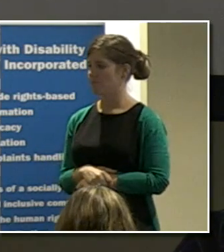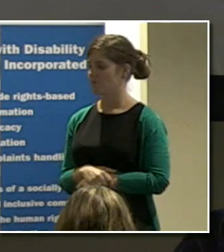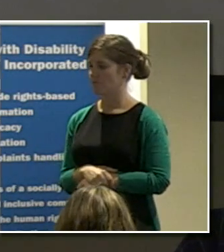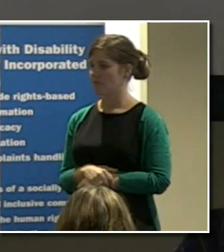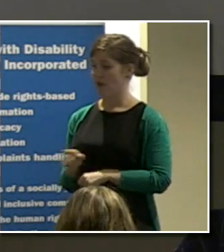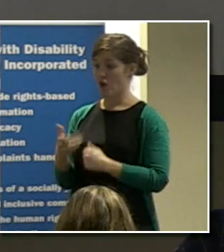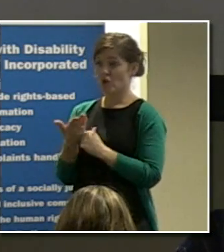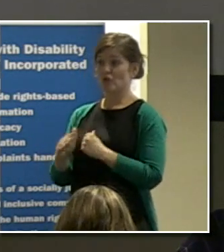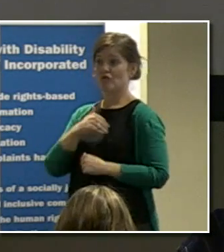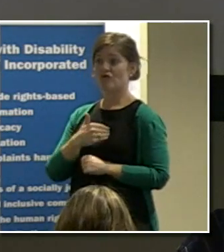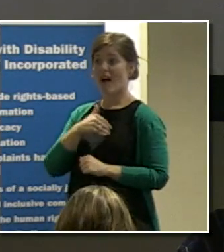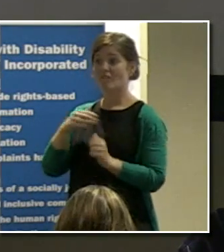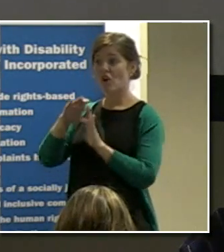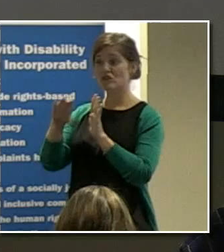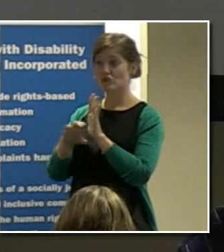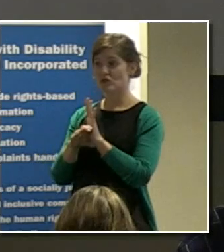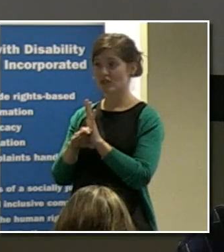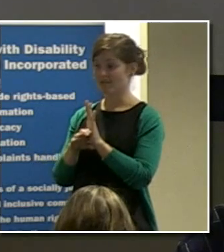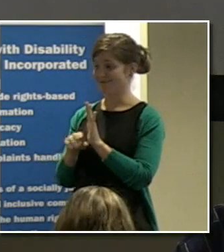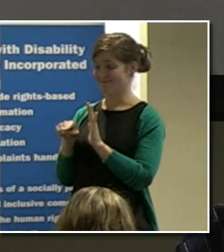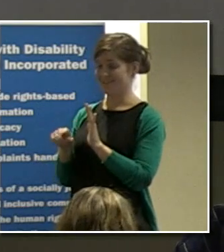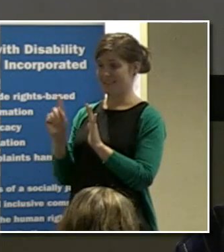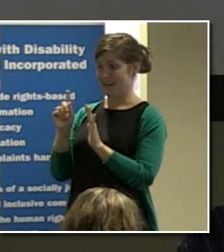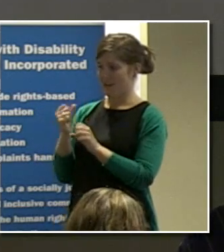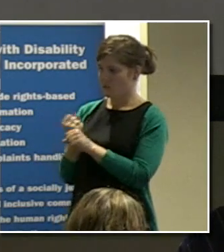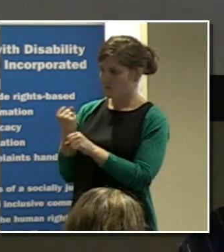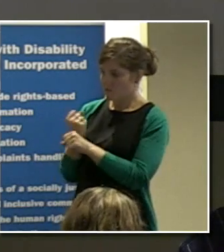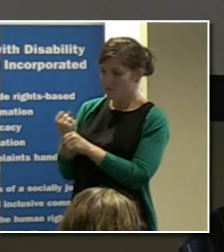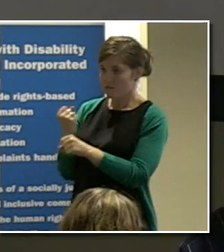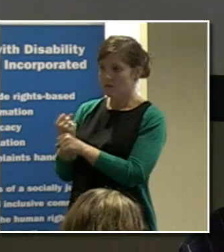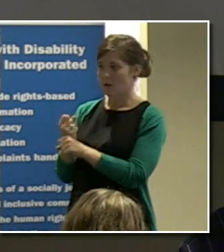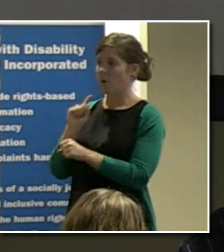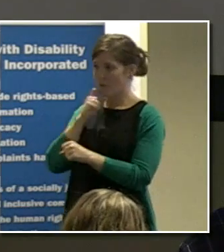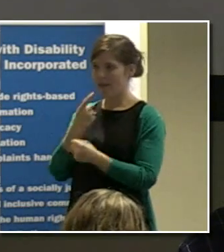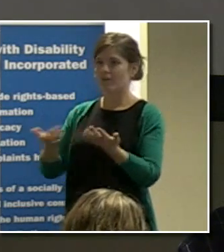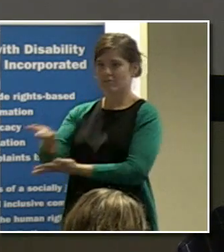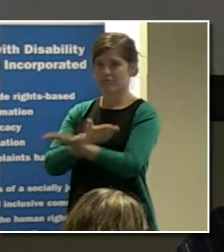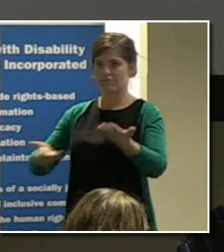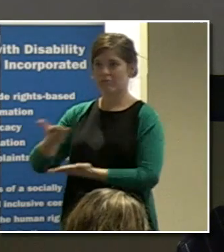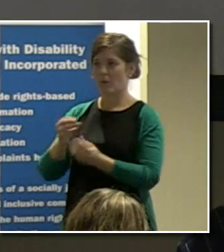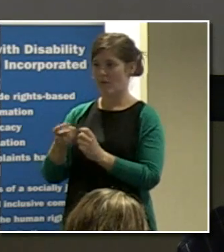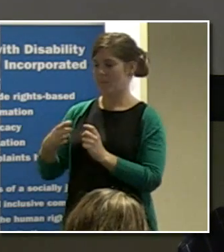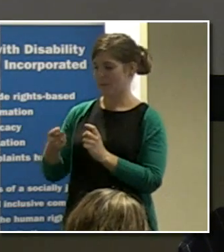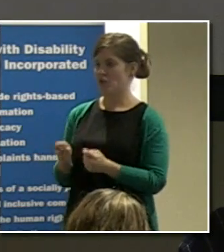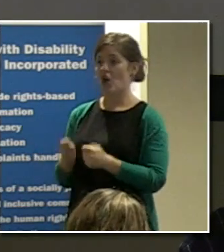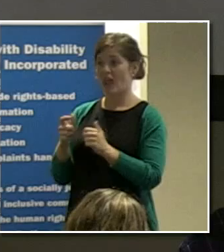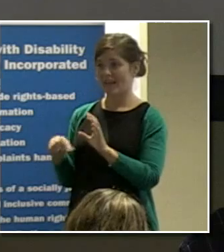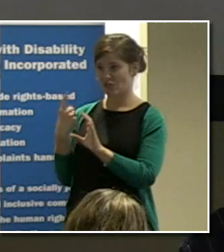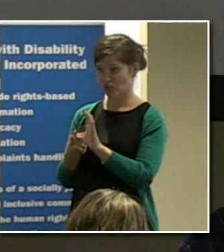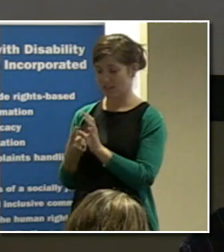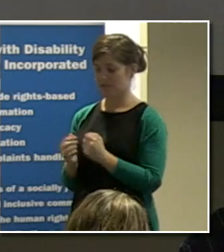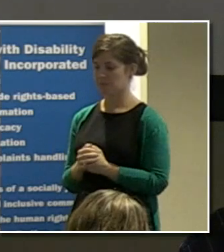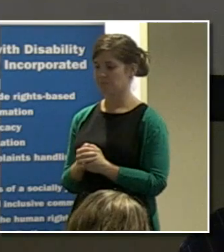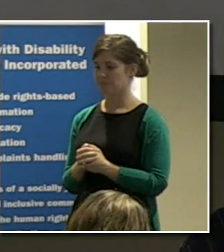draft constitution is currently in development with consultation with members expected to begin in the new